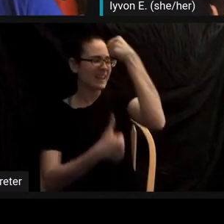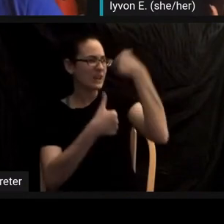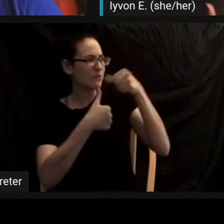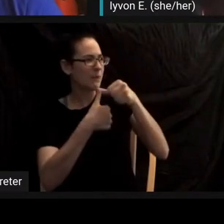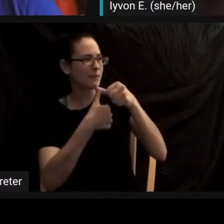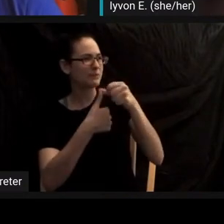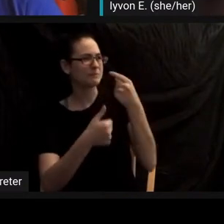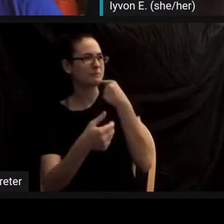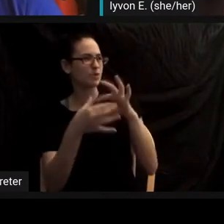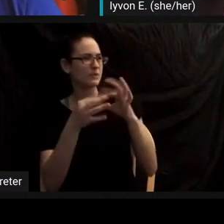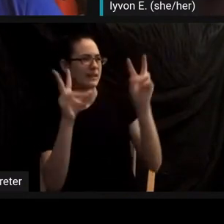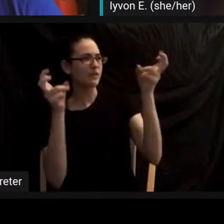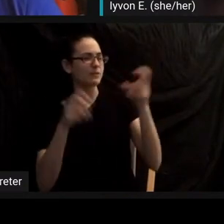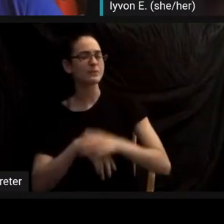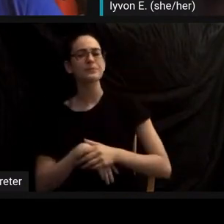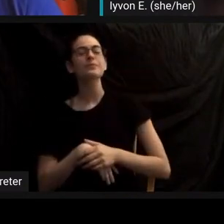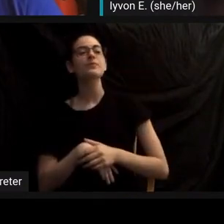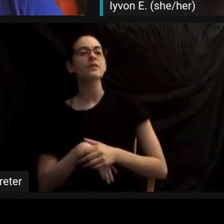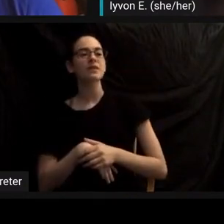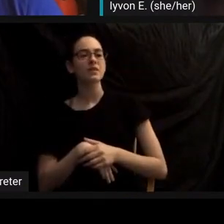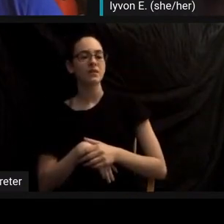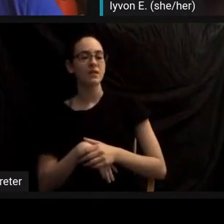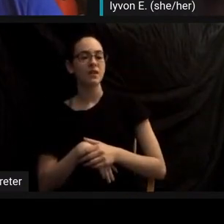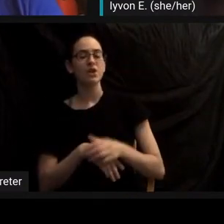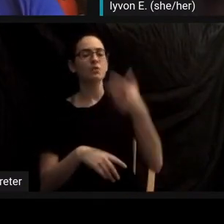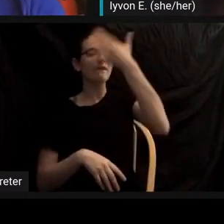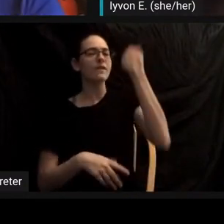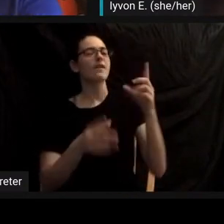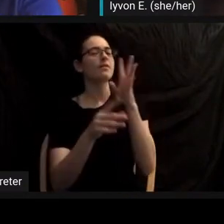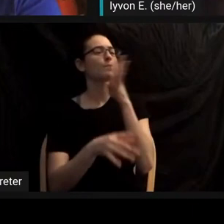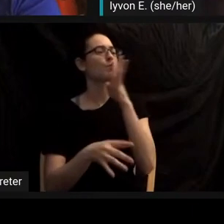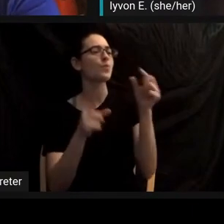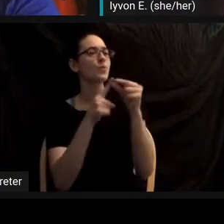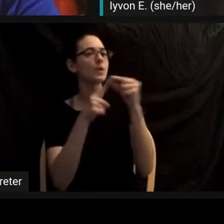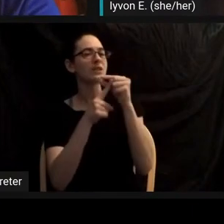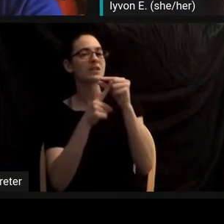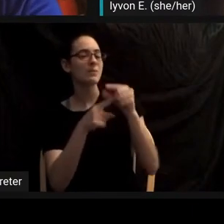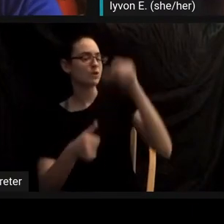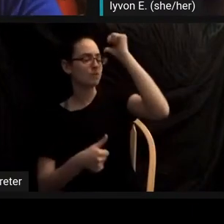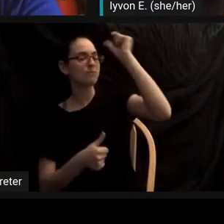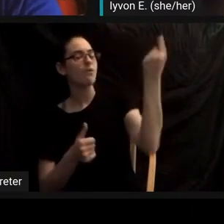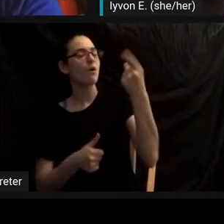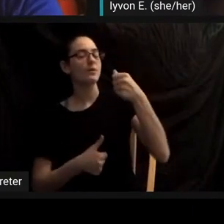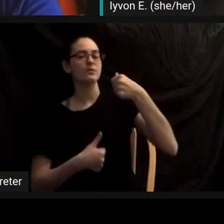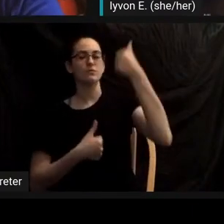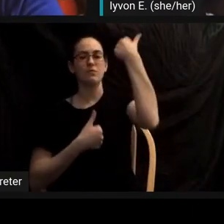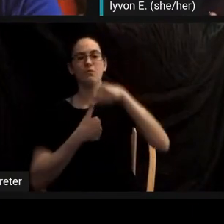but you'll forget what people said, but you'll remember how they made you feel. I believe it's Maya